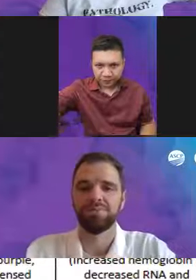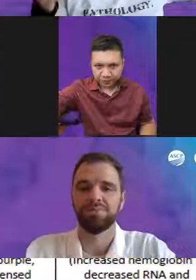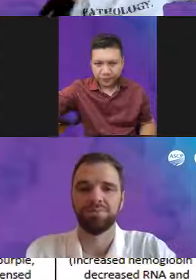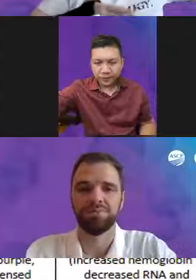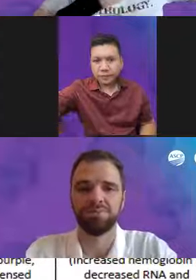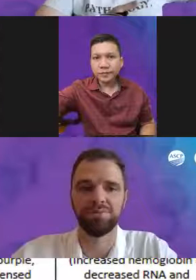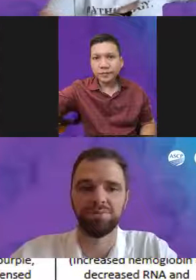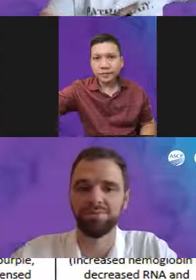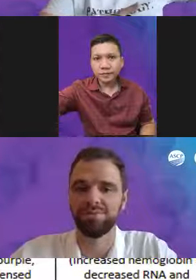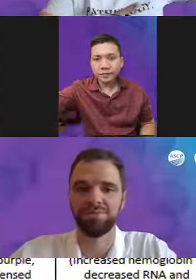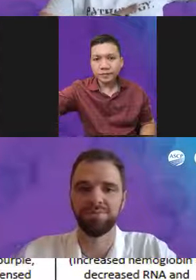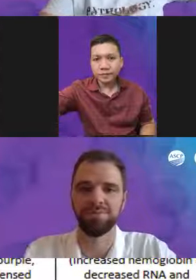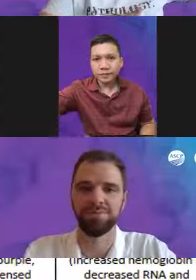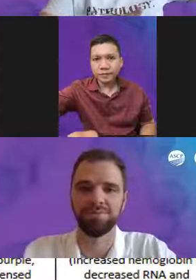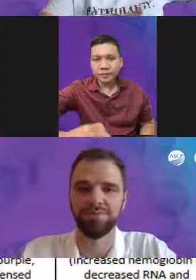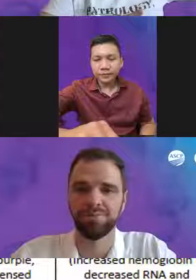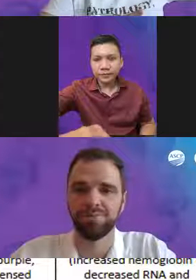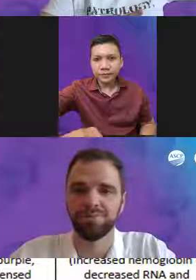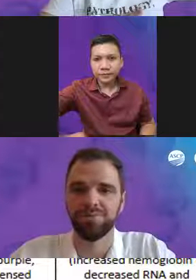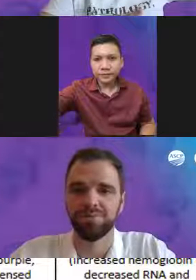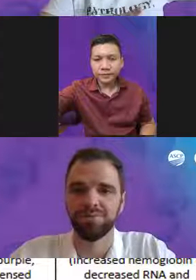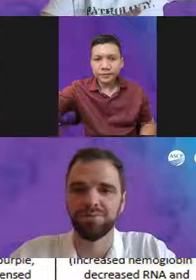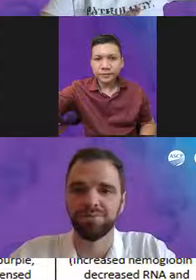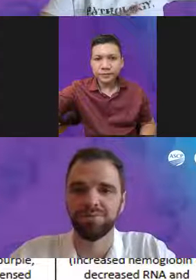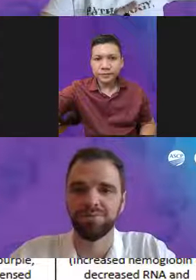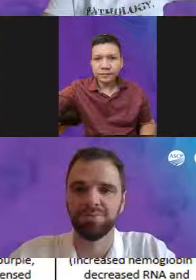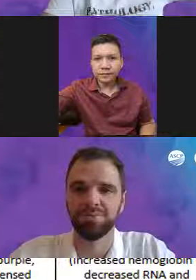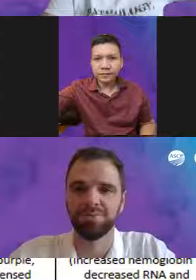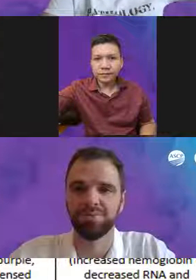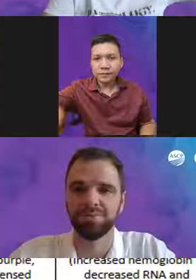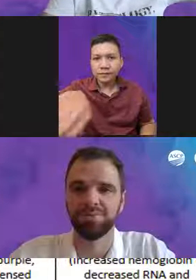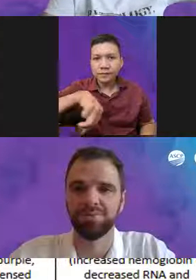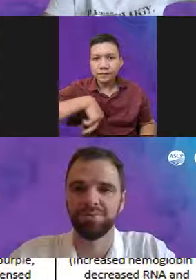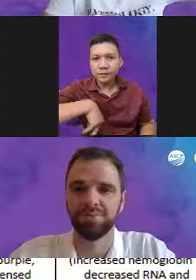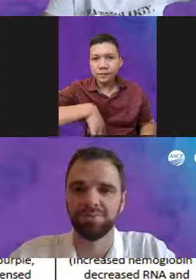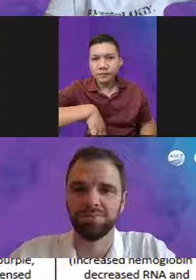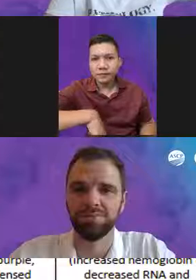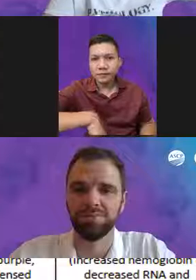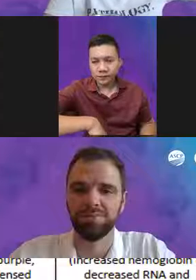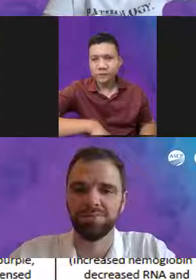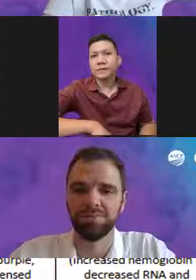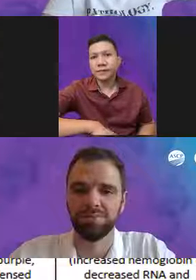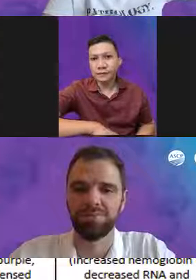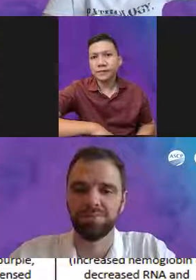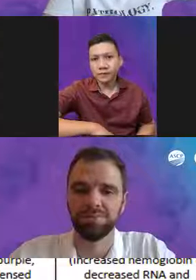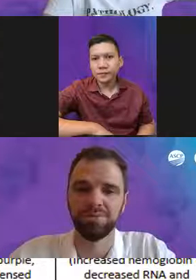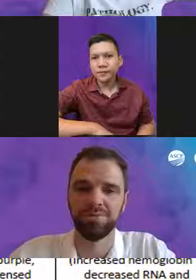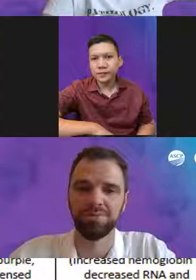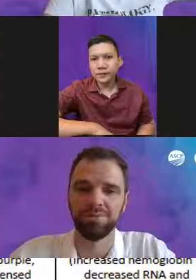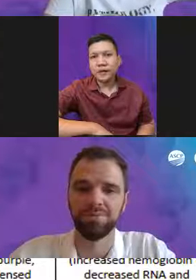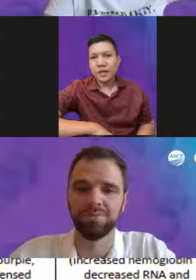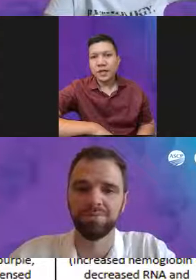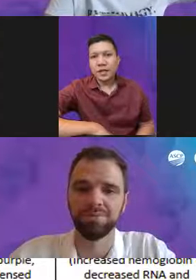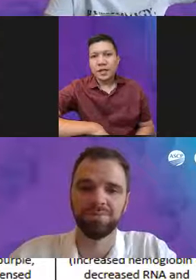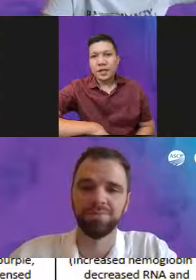saying, oxygen demand, if you're doing a highly strenuous exercise, or you're